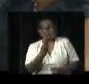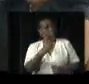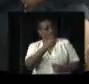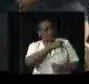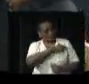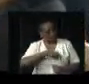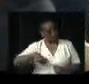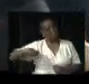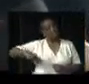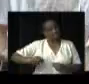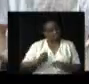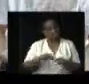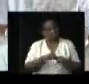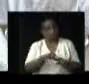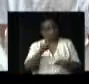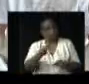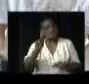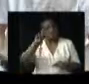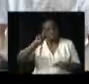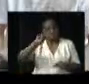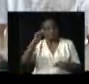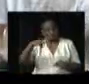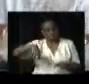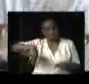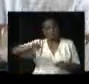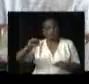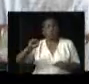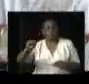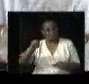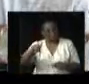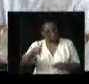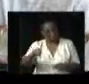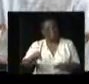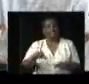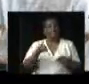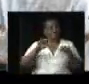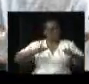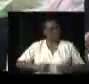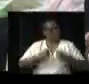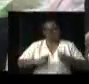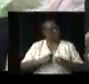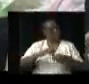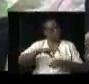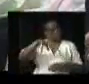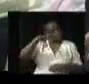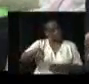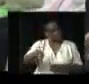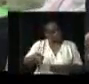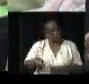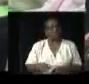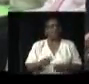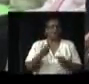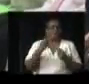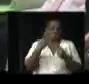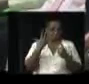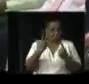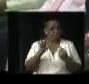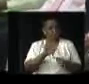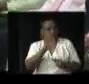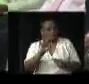Ingrid Bauterse-Waldring, and other dignitaries, the RUMA's Educational and Motivation Center,